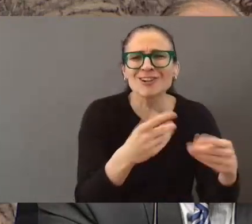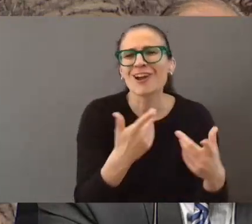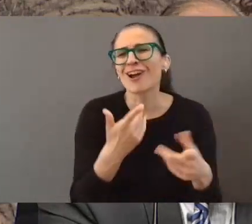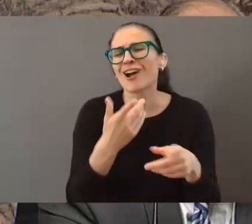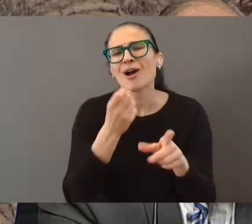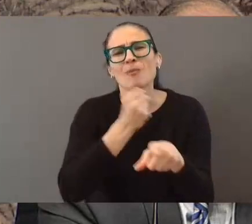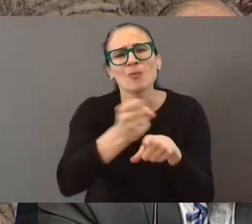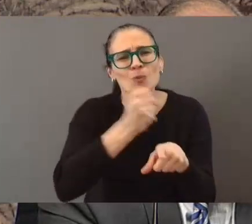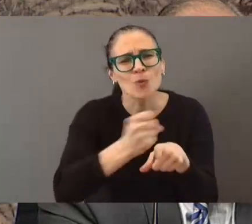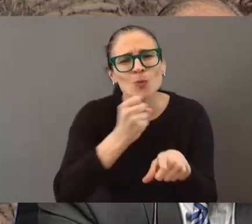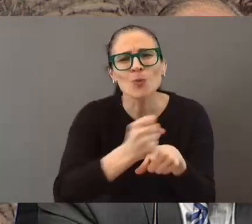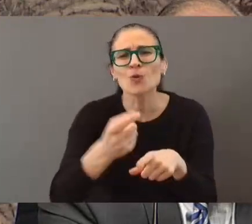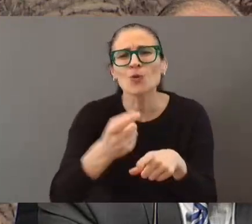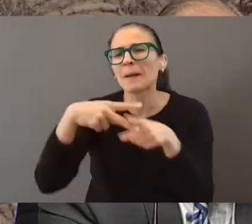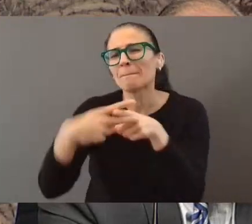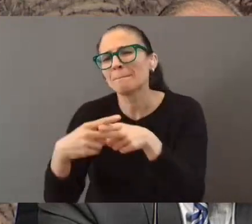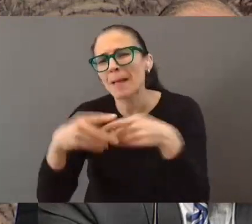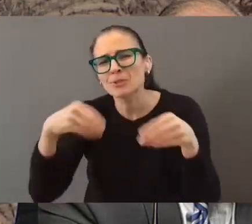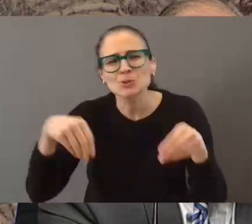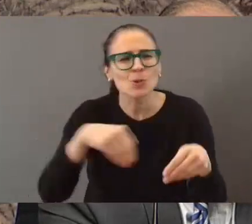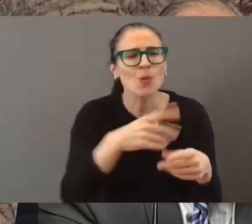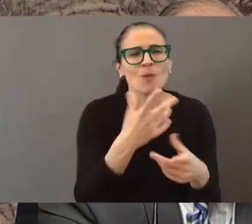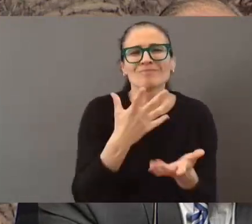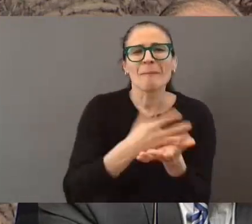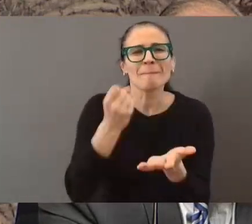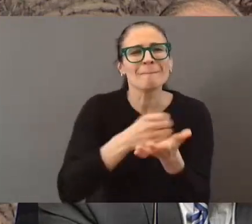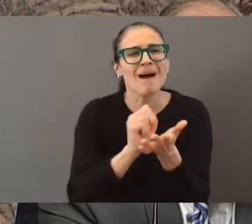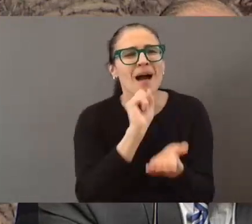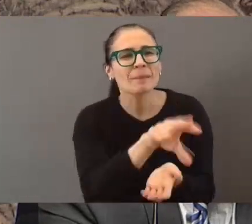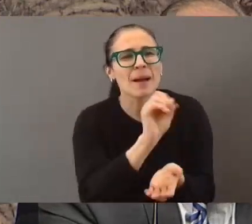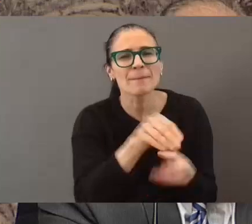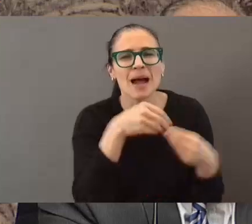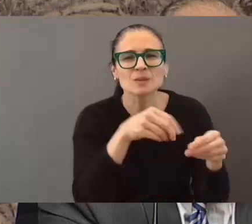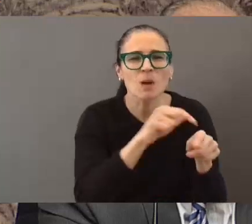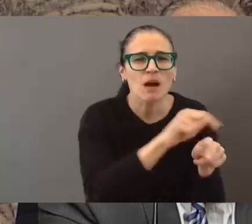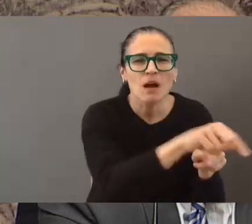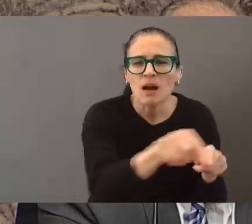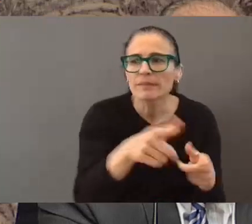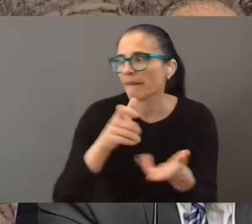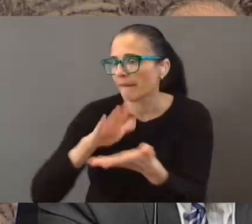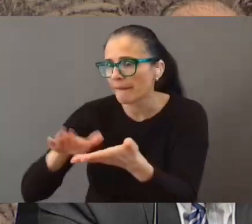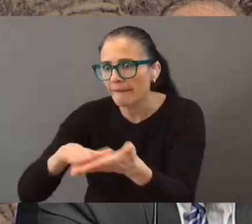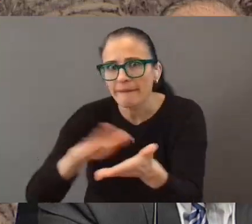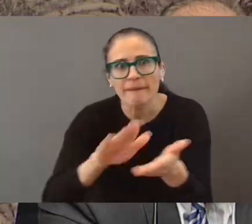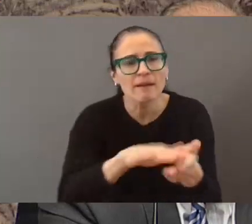clean up needles, garbage, and human excrement.